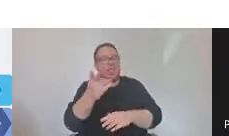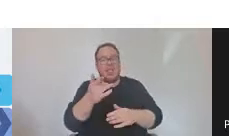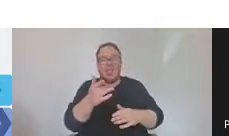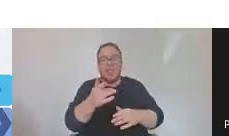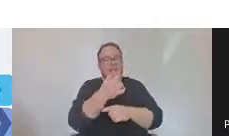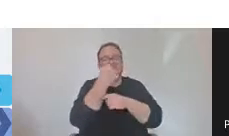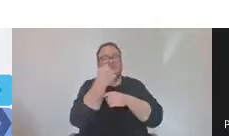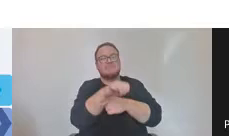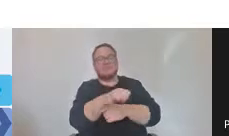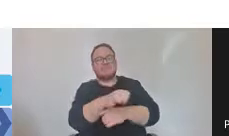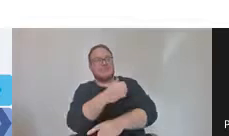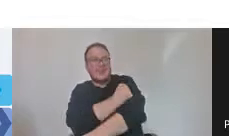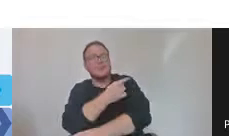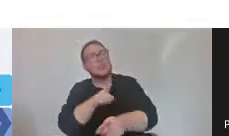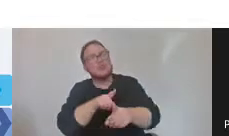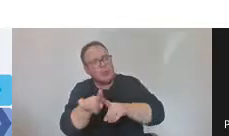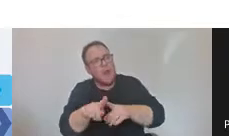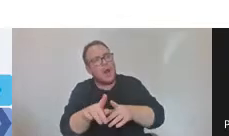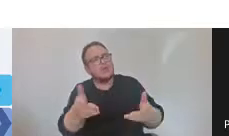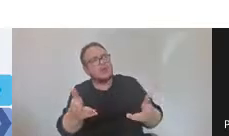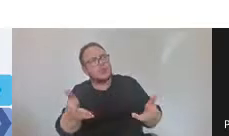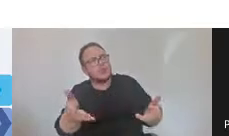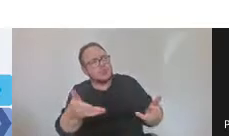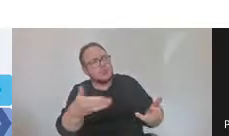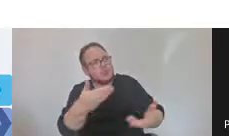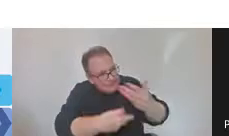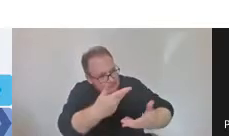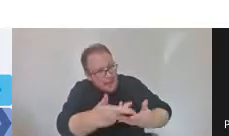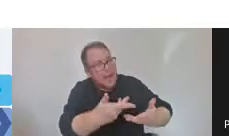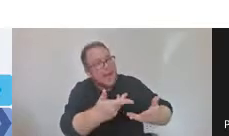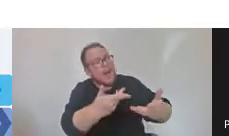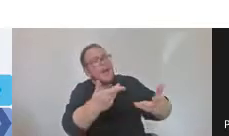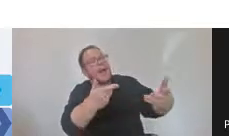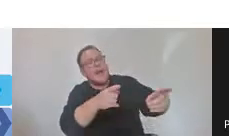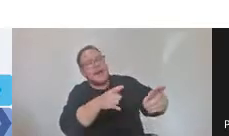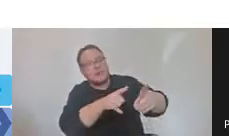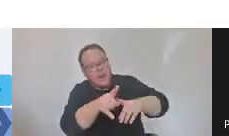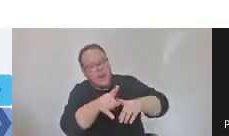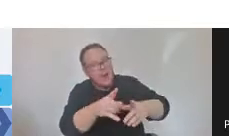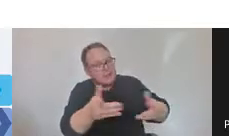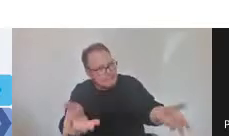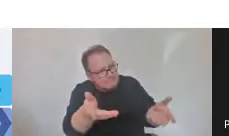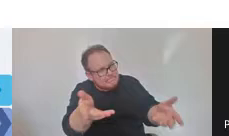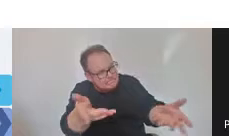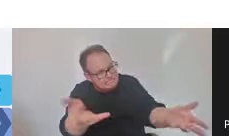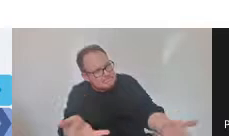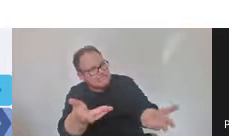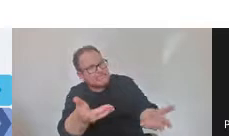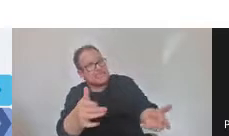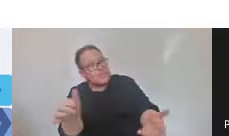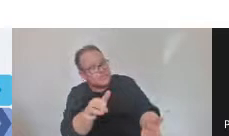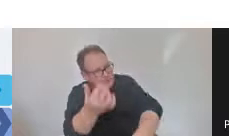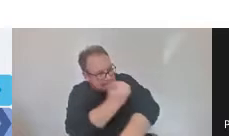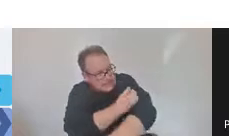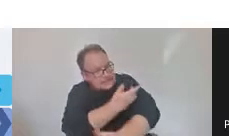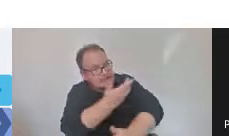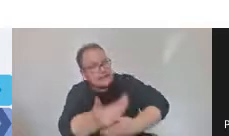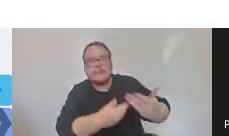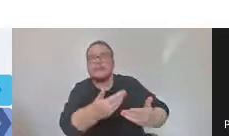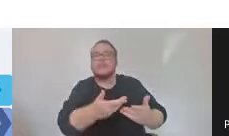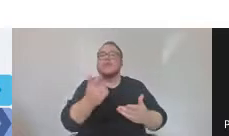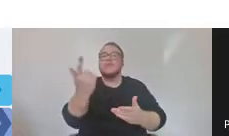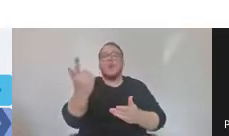every week, in every cohort, we see people coming forward for the first time for their first dose vaccine. And as we go through phase 3,